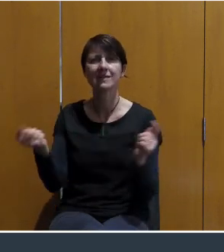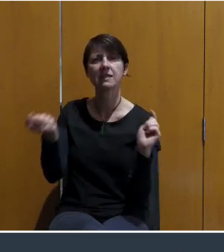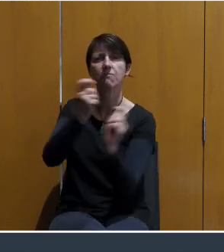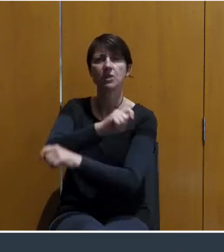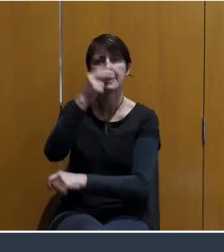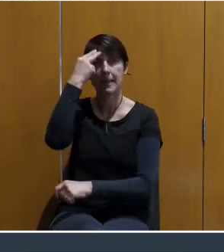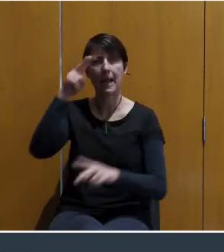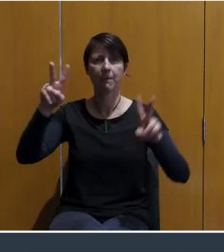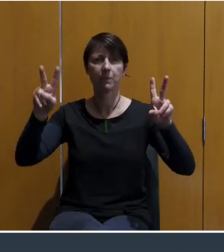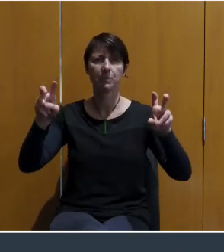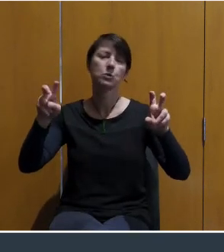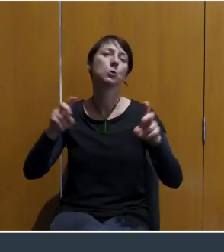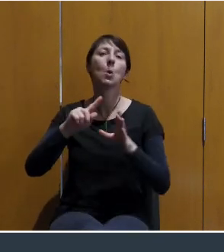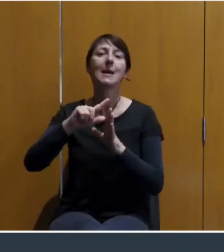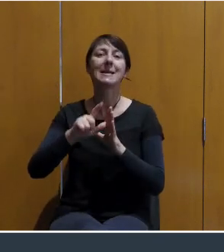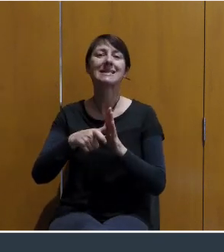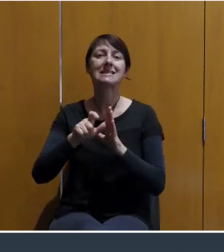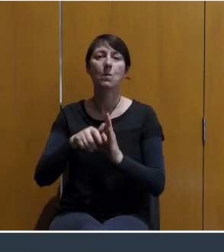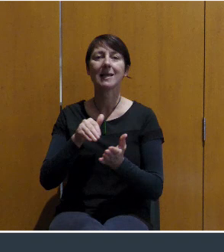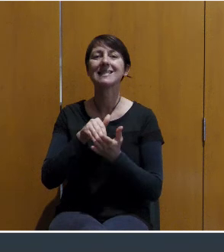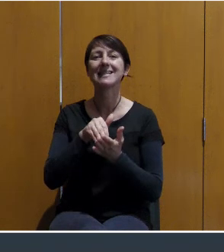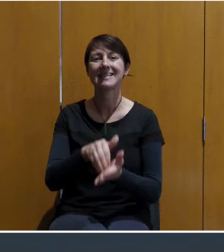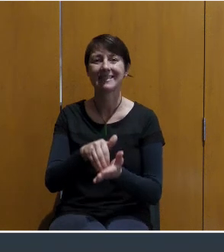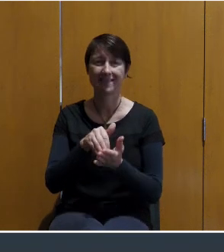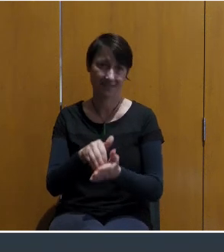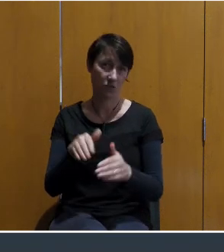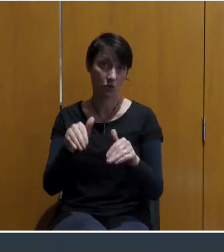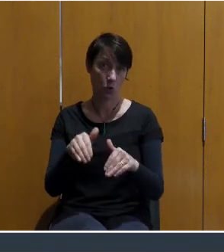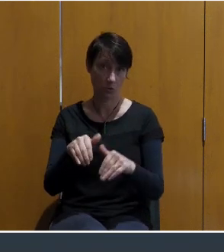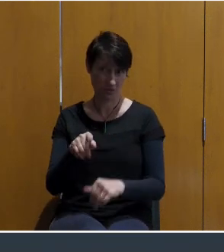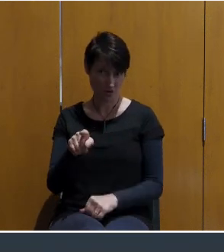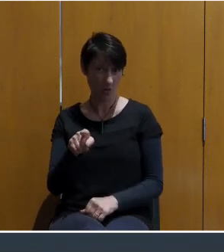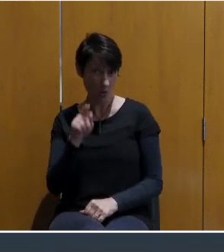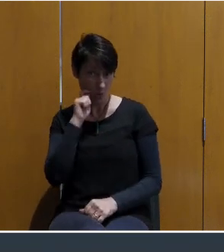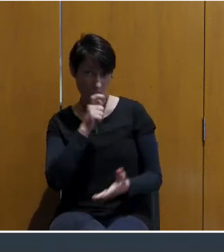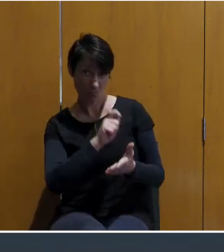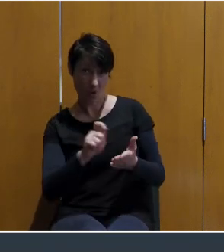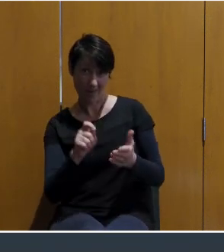us. Update the bylaw. It is included, yeah. Thank you.